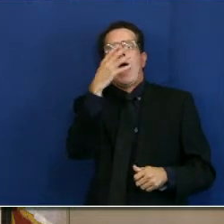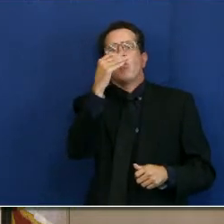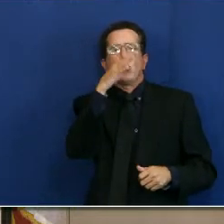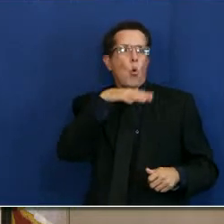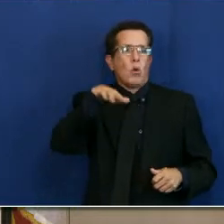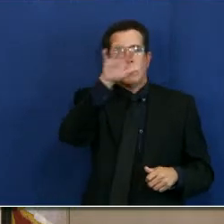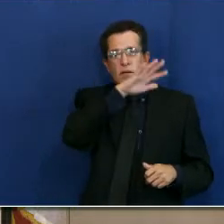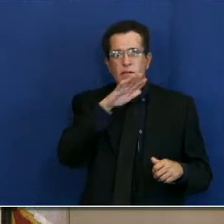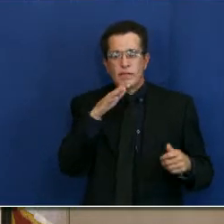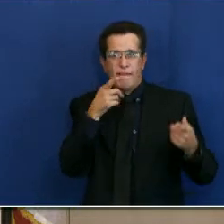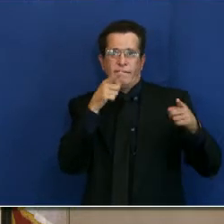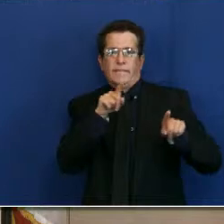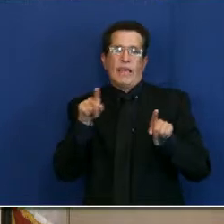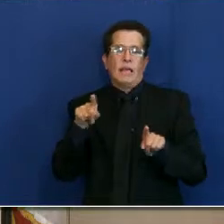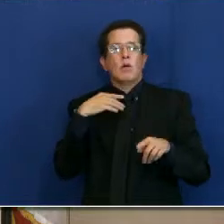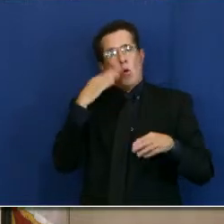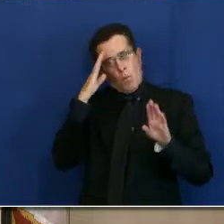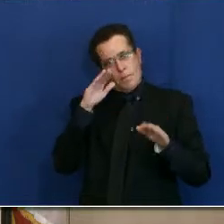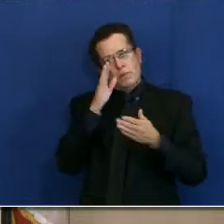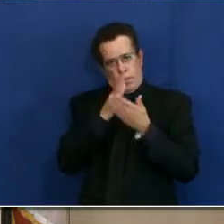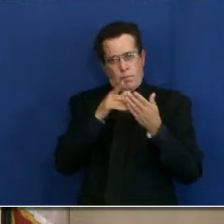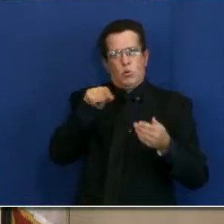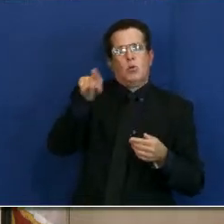folks could get back to work.